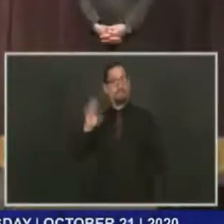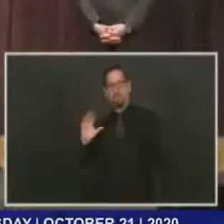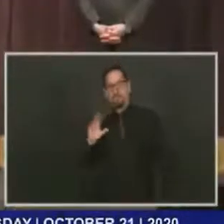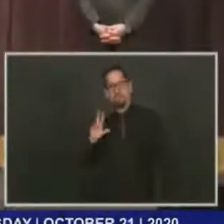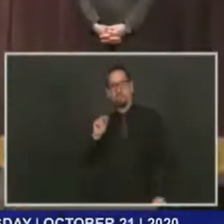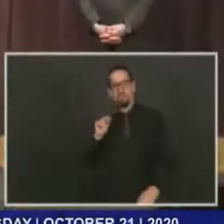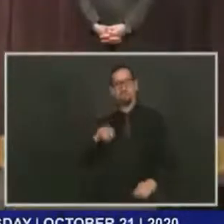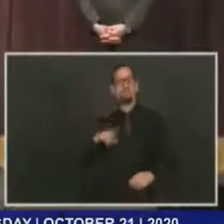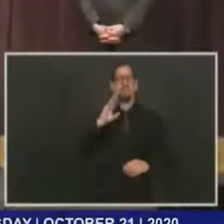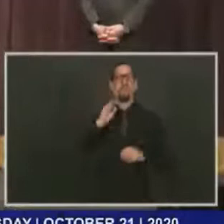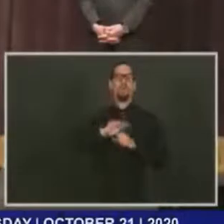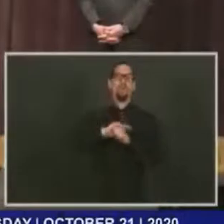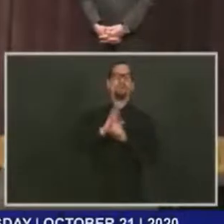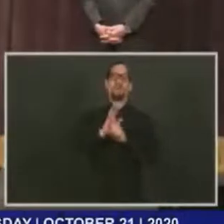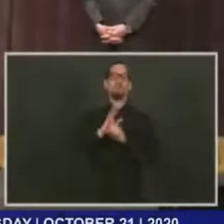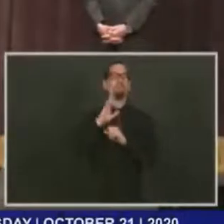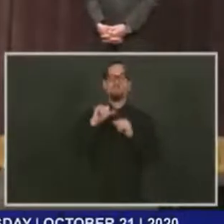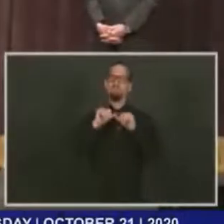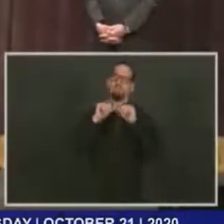coronavirus.